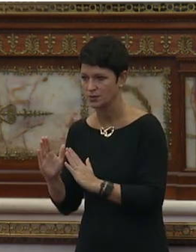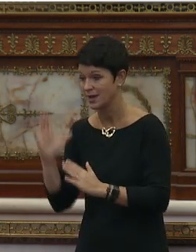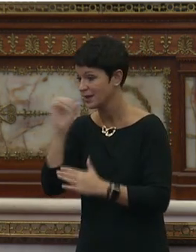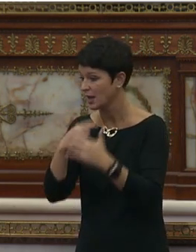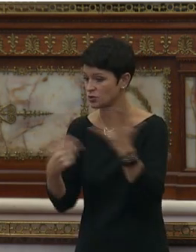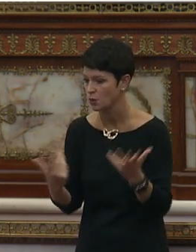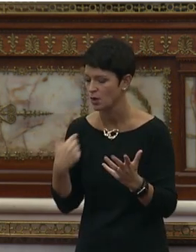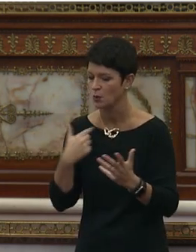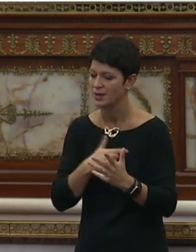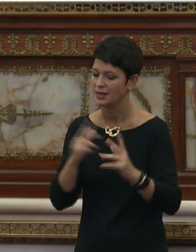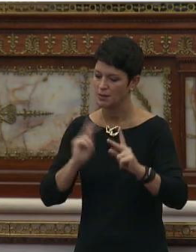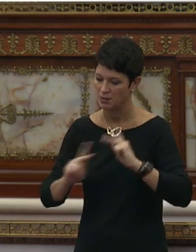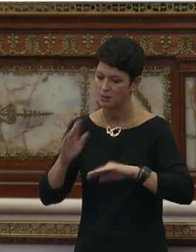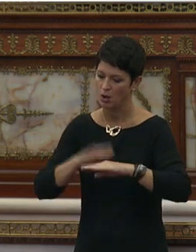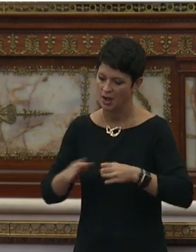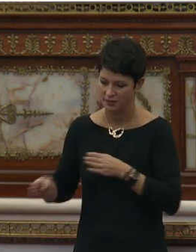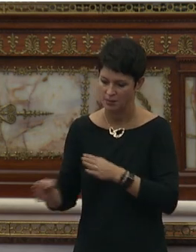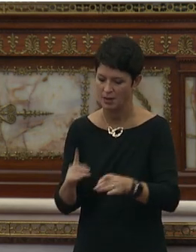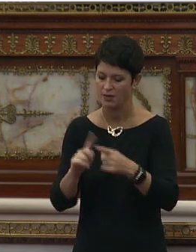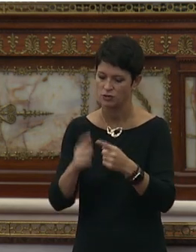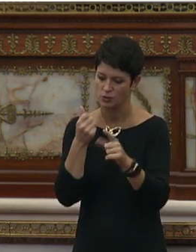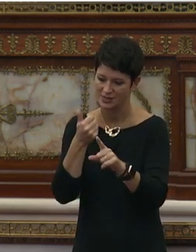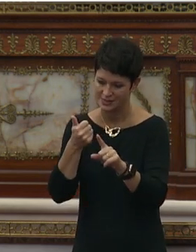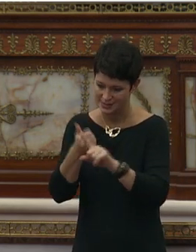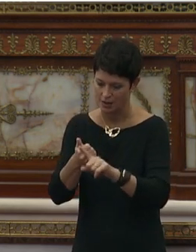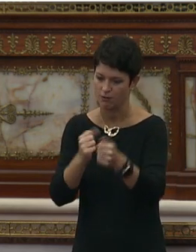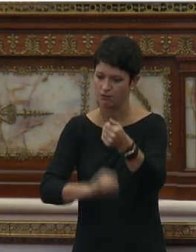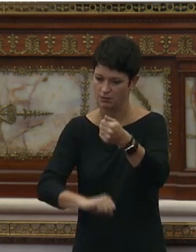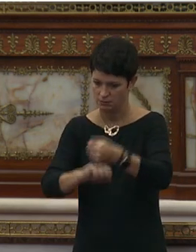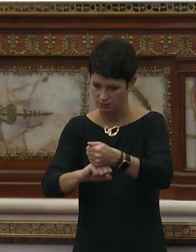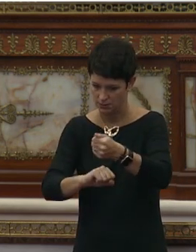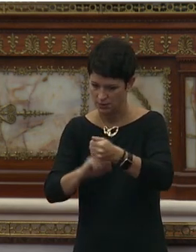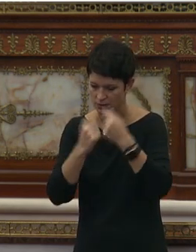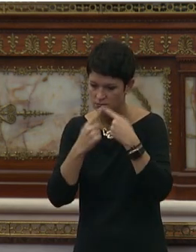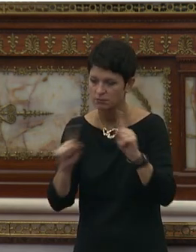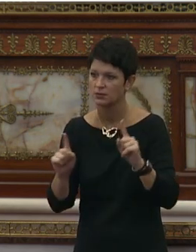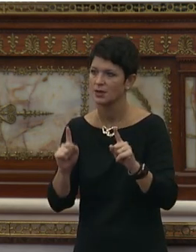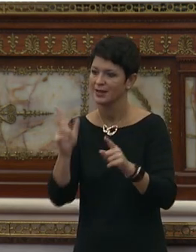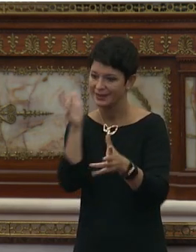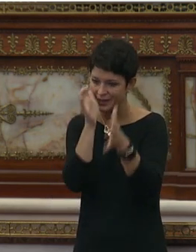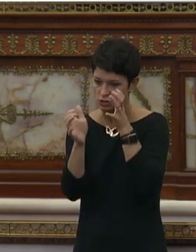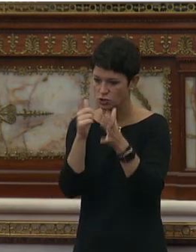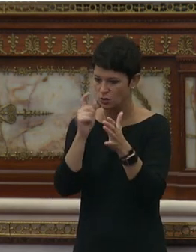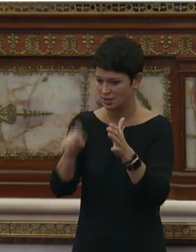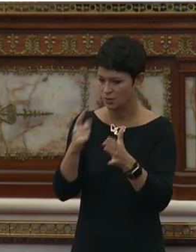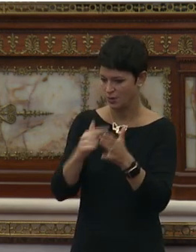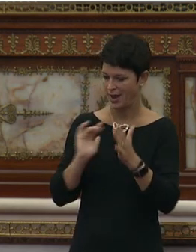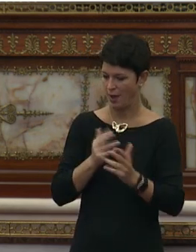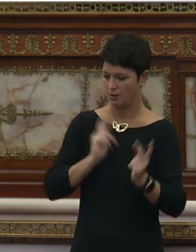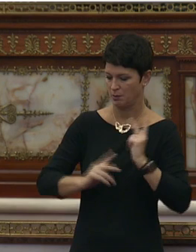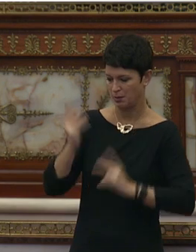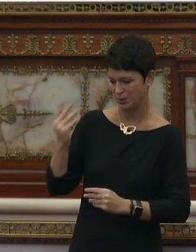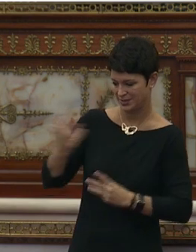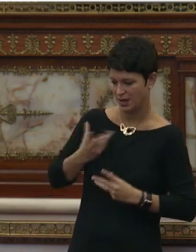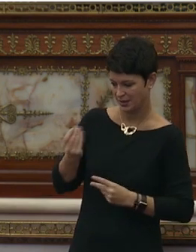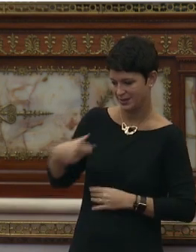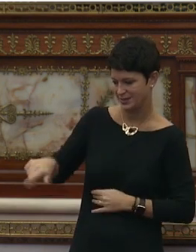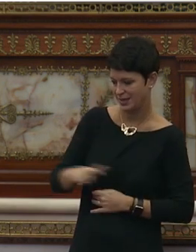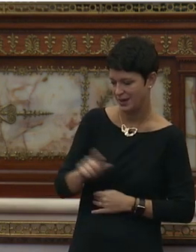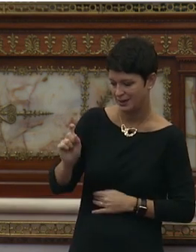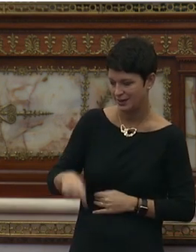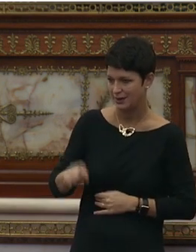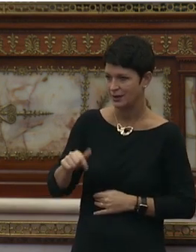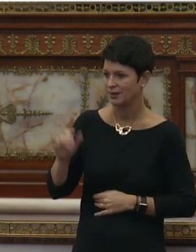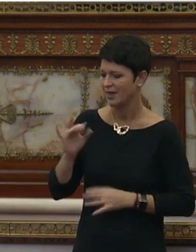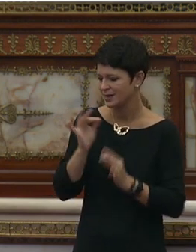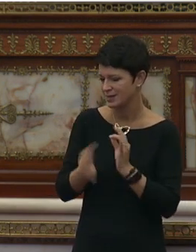We need to put people on a path to self-sufficiency, listen to the needs of what our people are telling us they need, like very